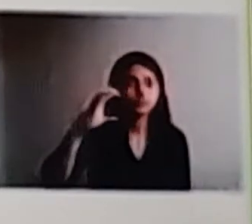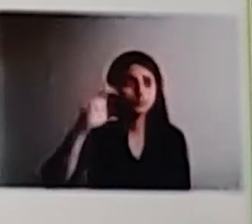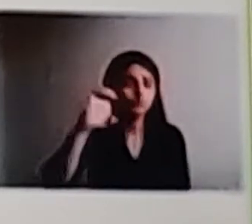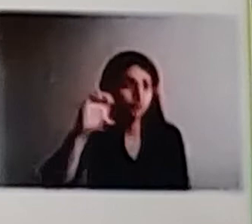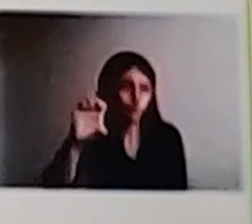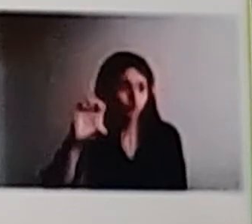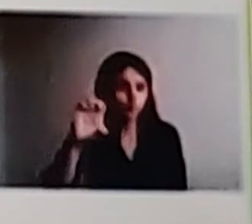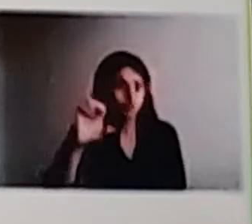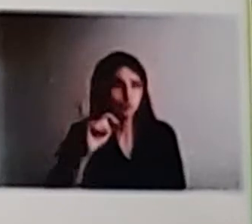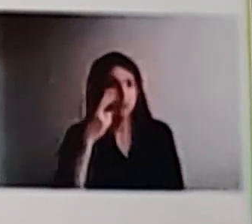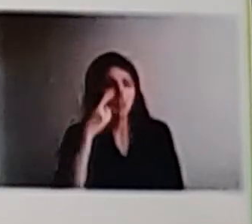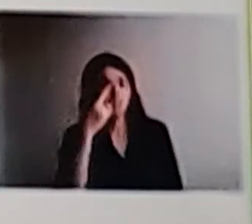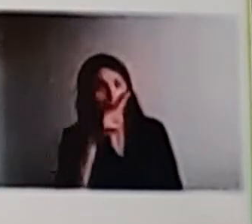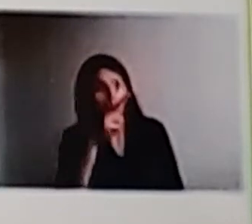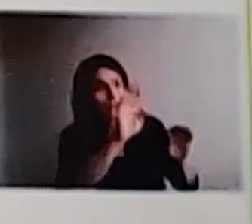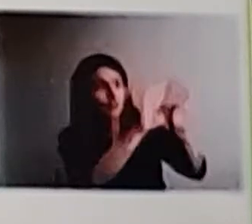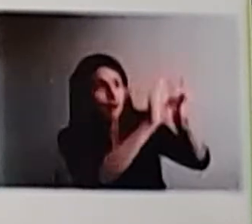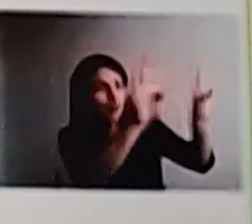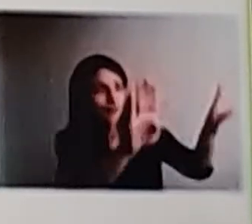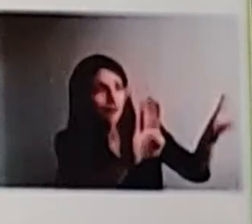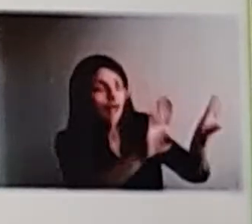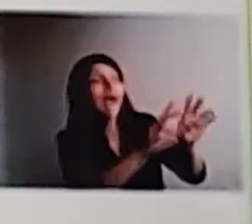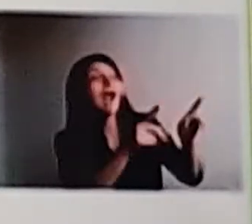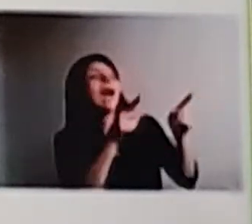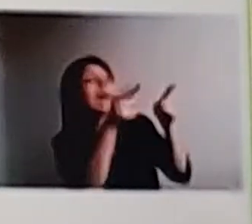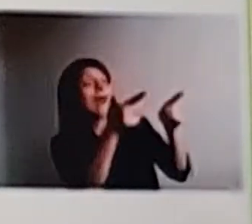Can we go to the next page?